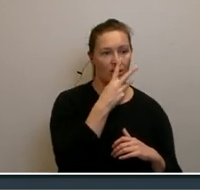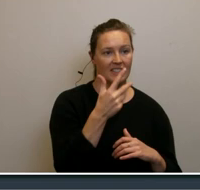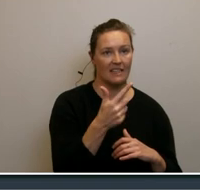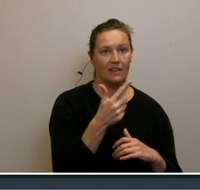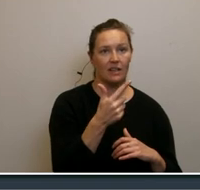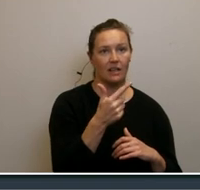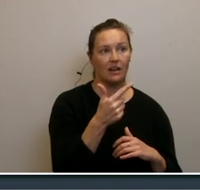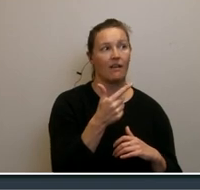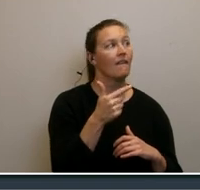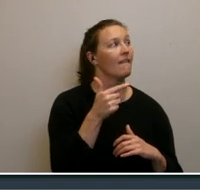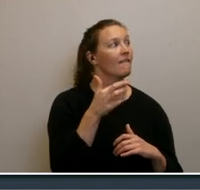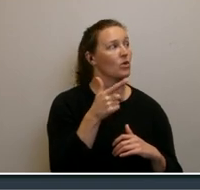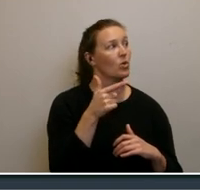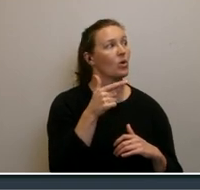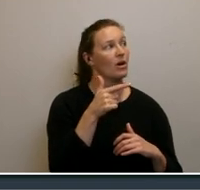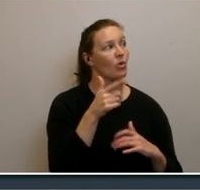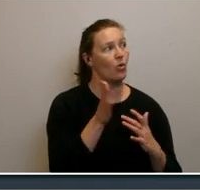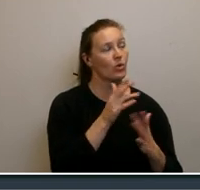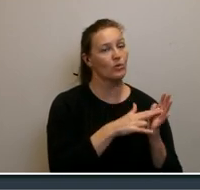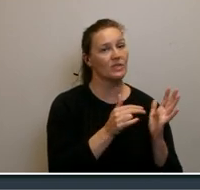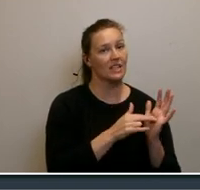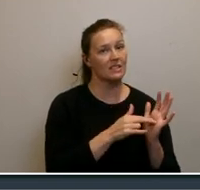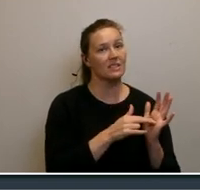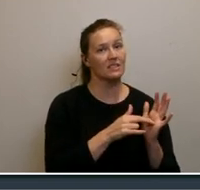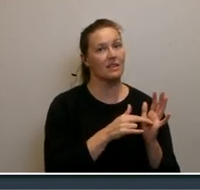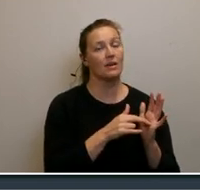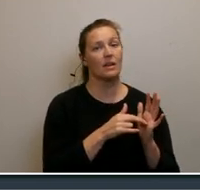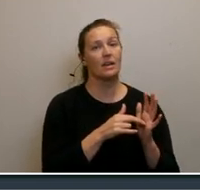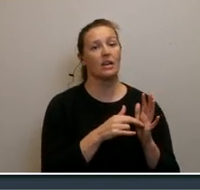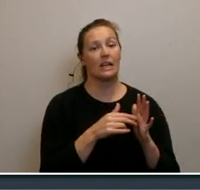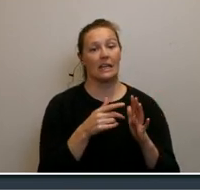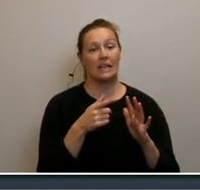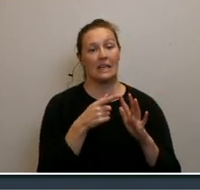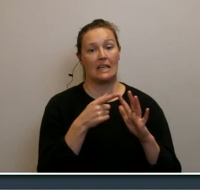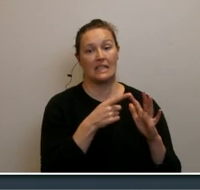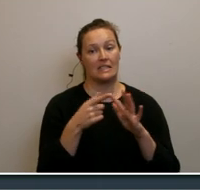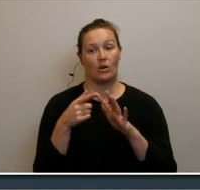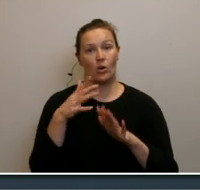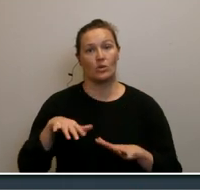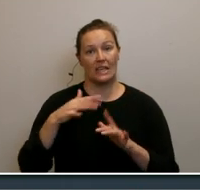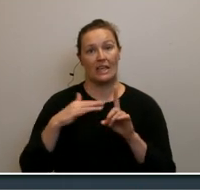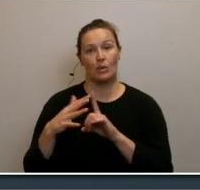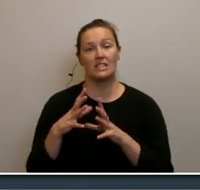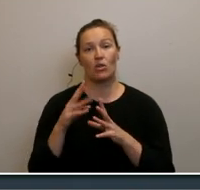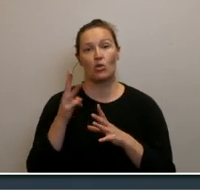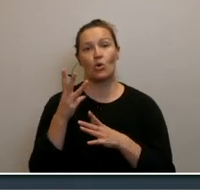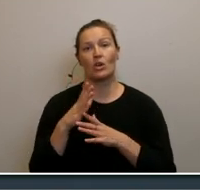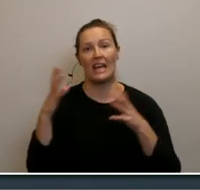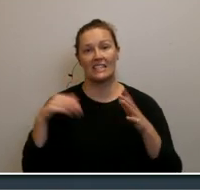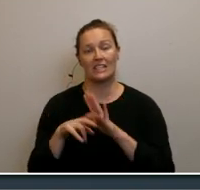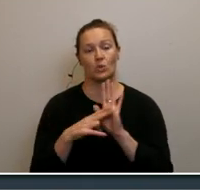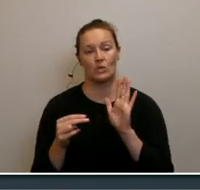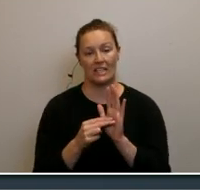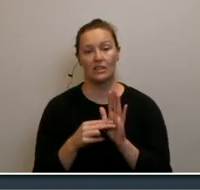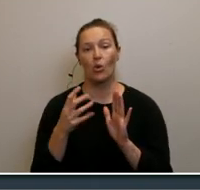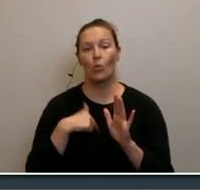and Ngāti Kahungunu, is the third largest iwi in the country. We have many strategic initiatives, but